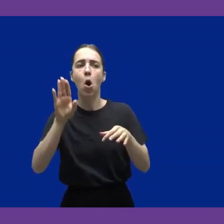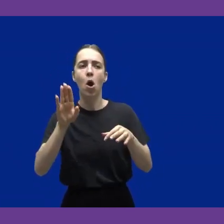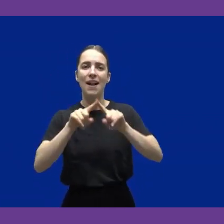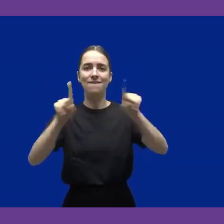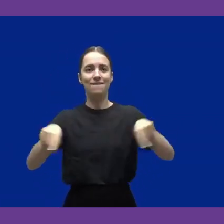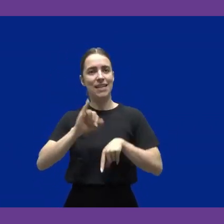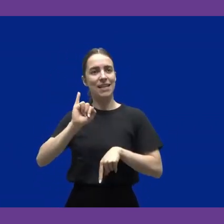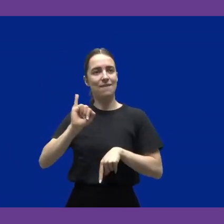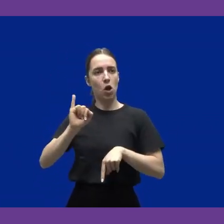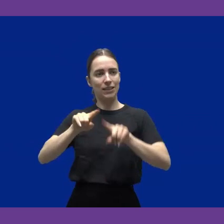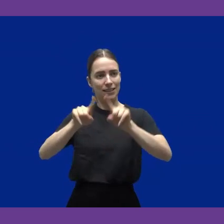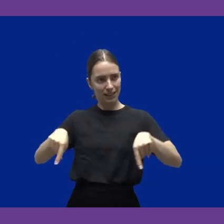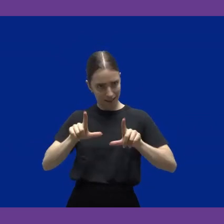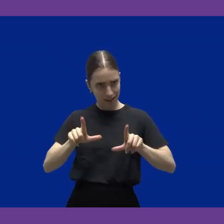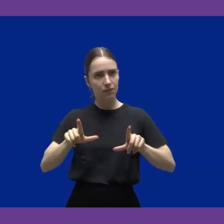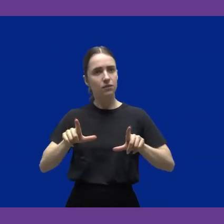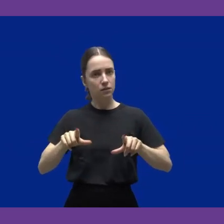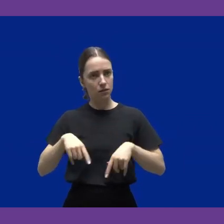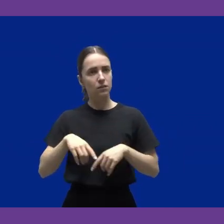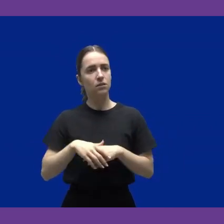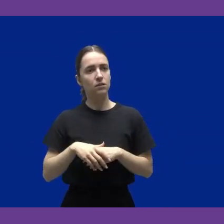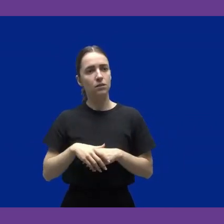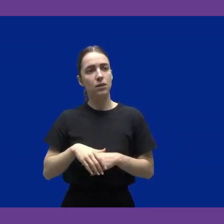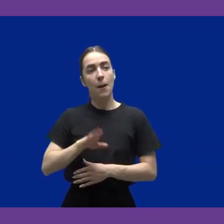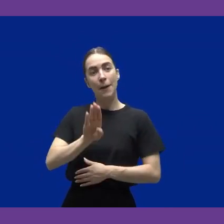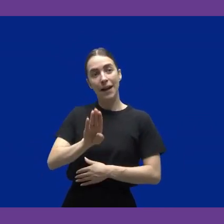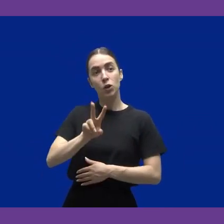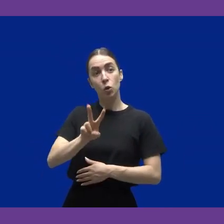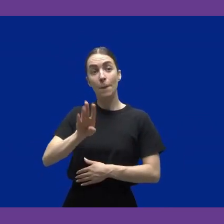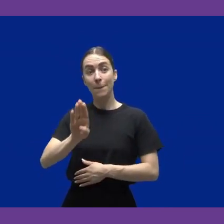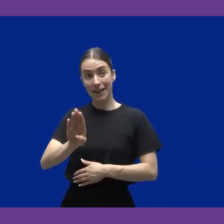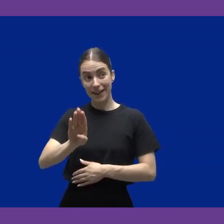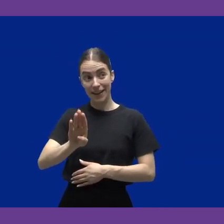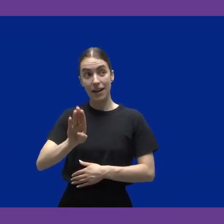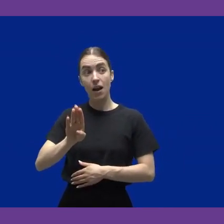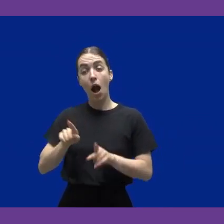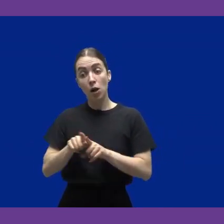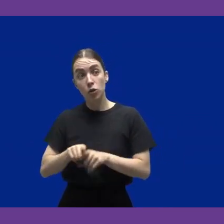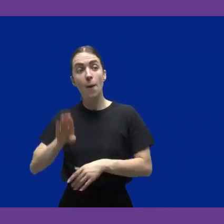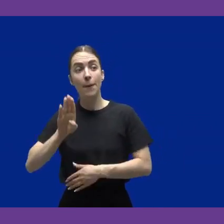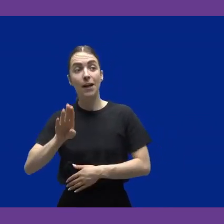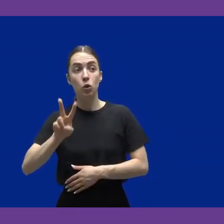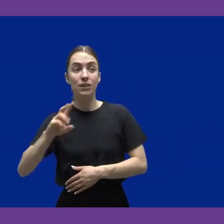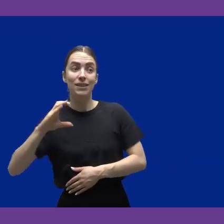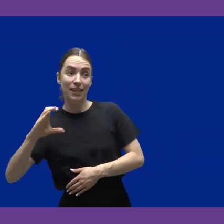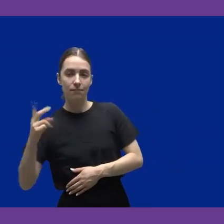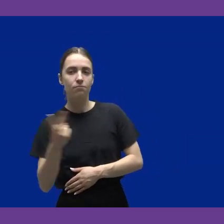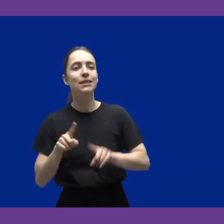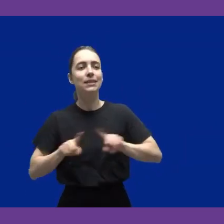B2C, and that has to be taken into account. We then can move to